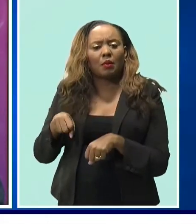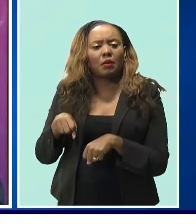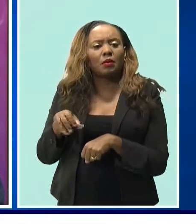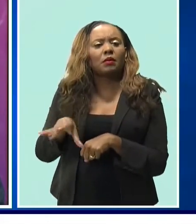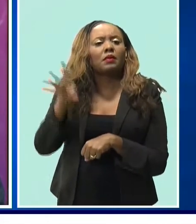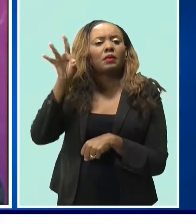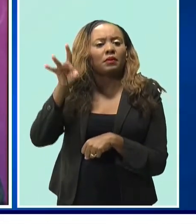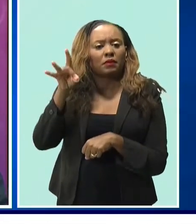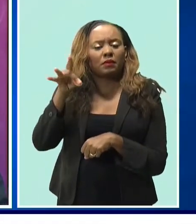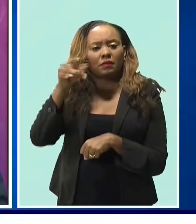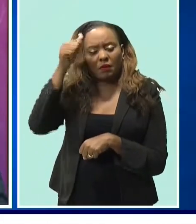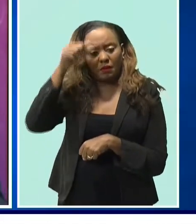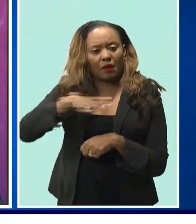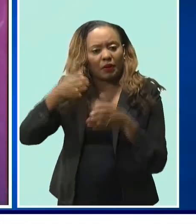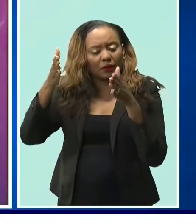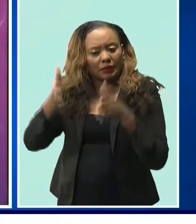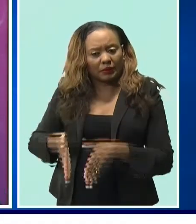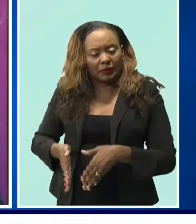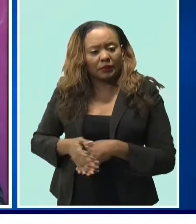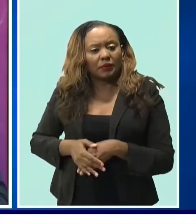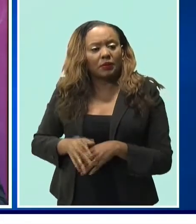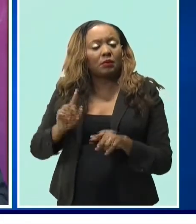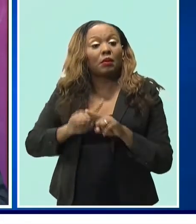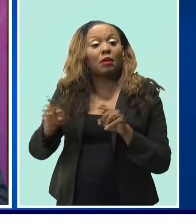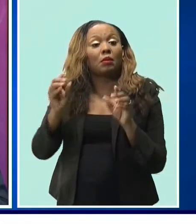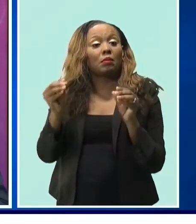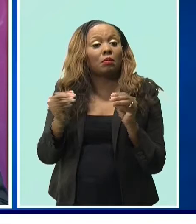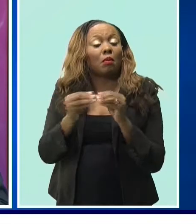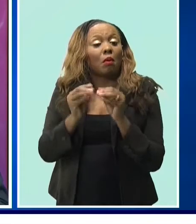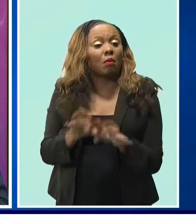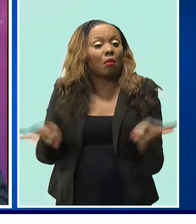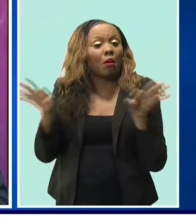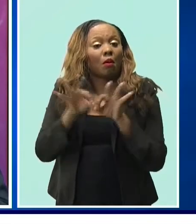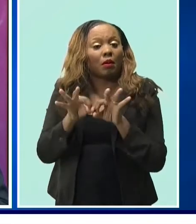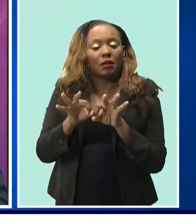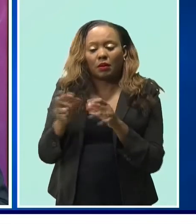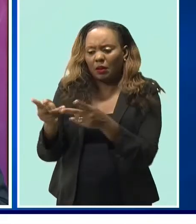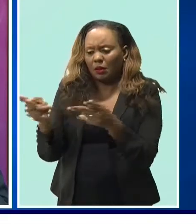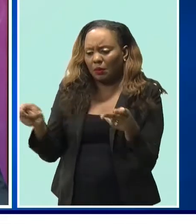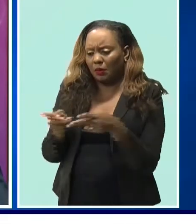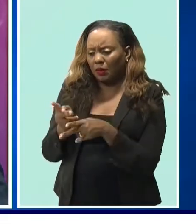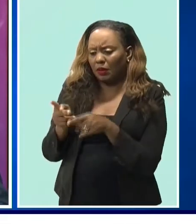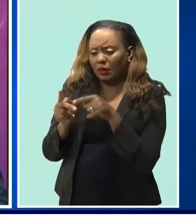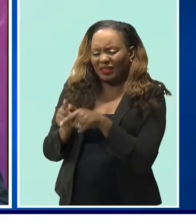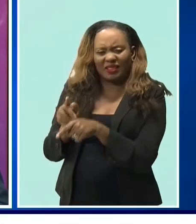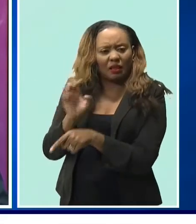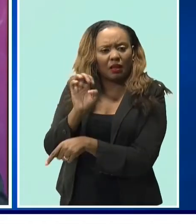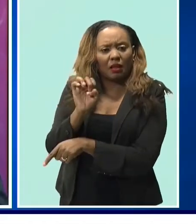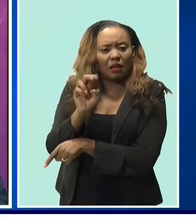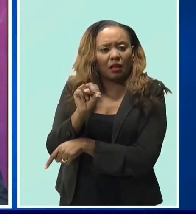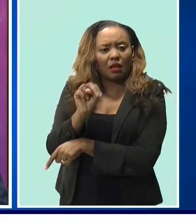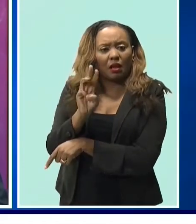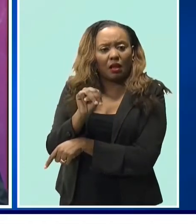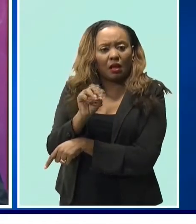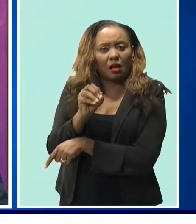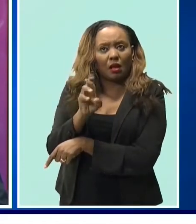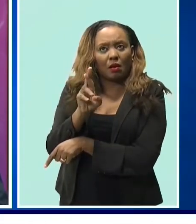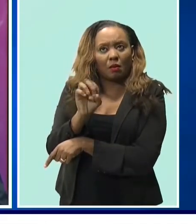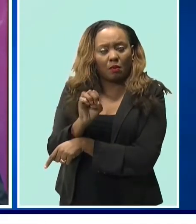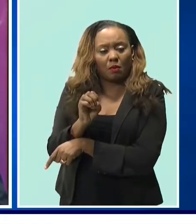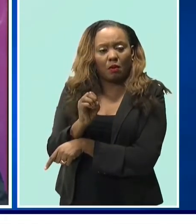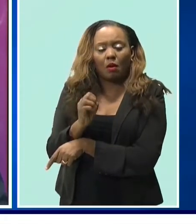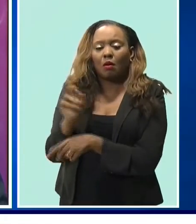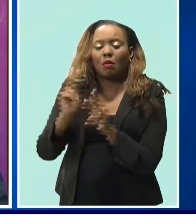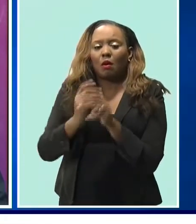population. But more importantly, we have at the Enmore facility, we manage people who are ventilated, who are obviously very